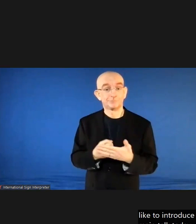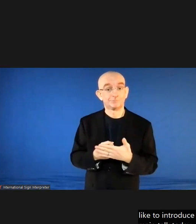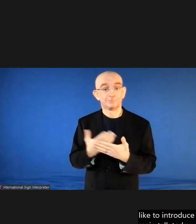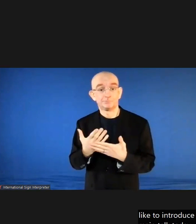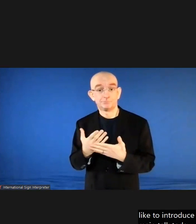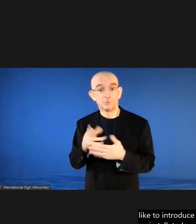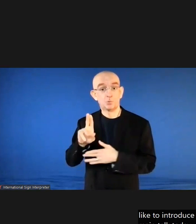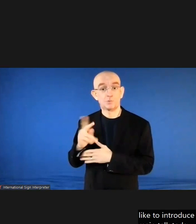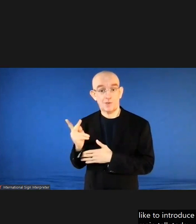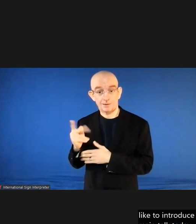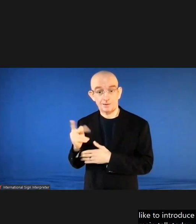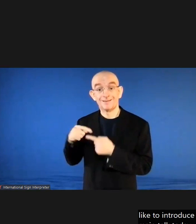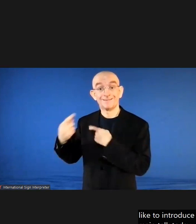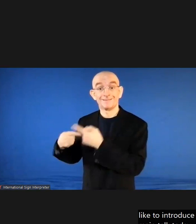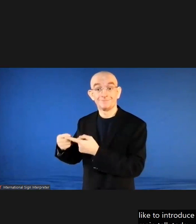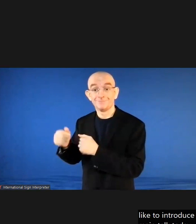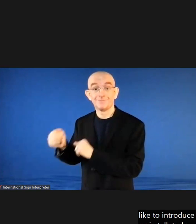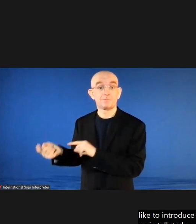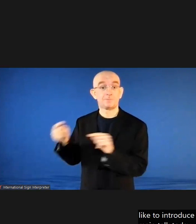on to share some lived experience.